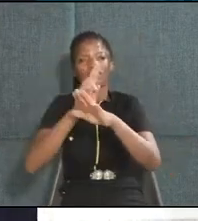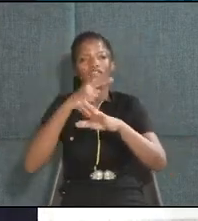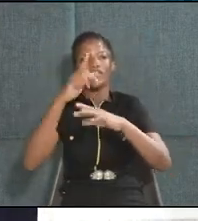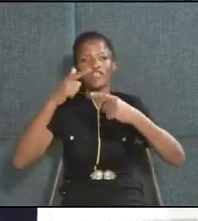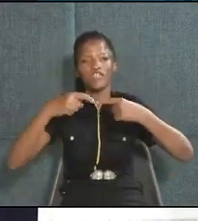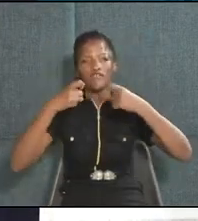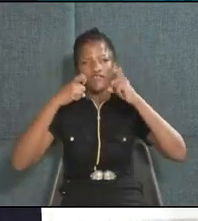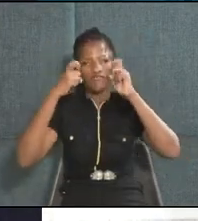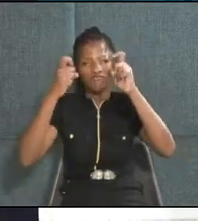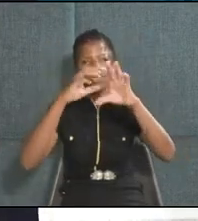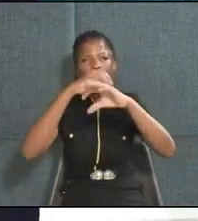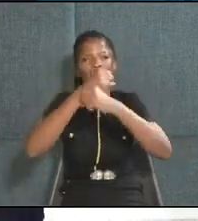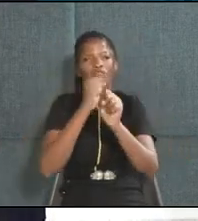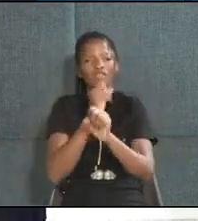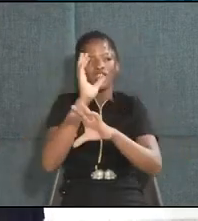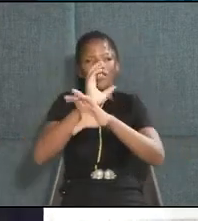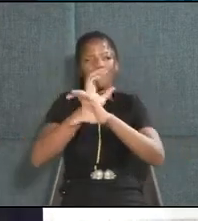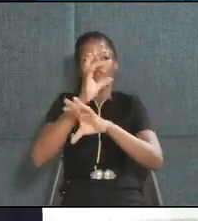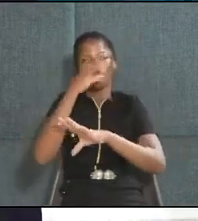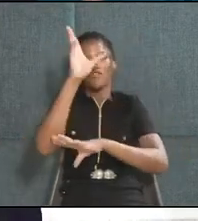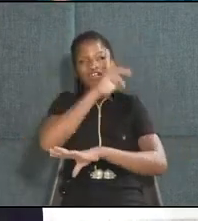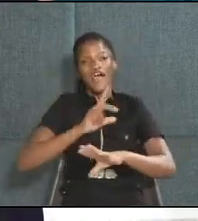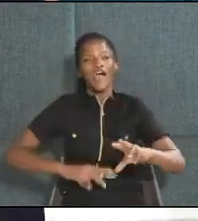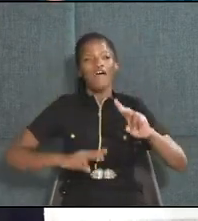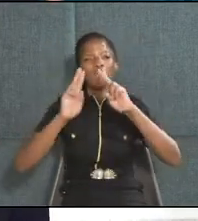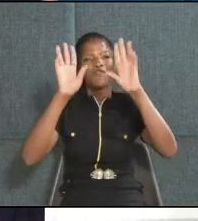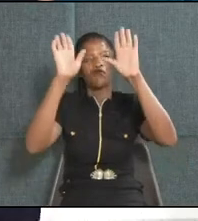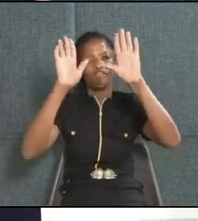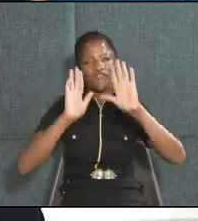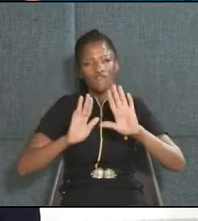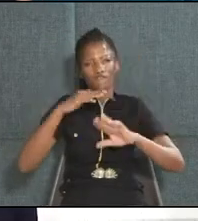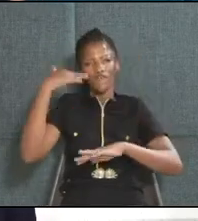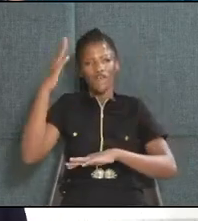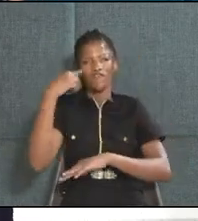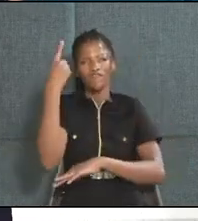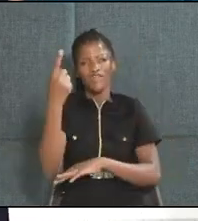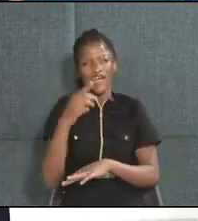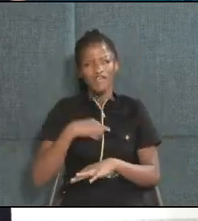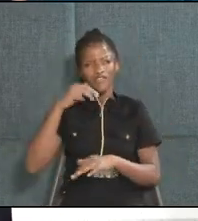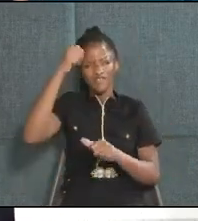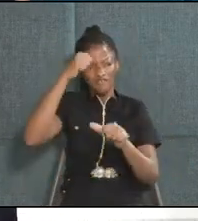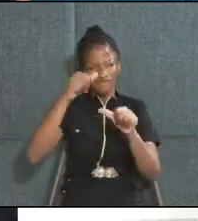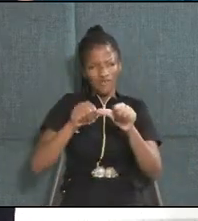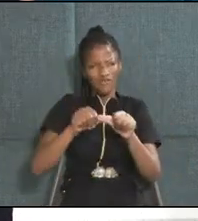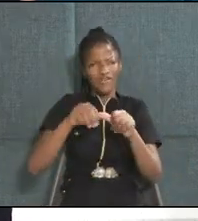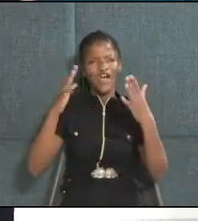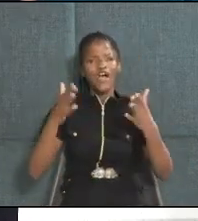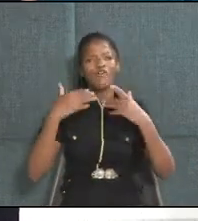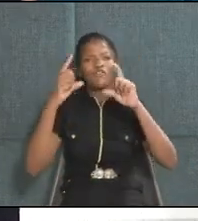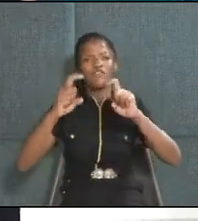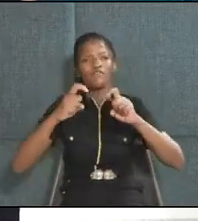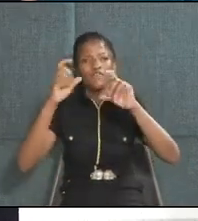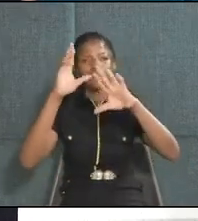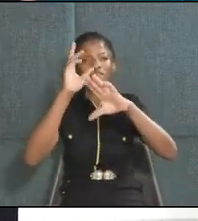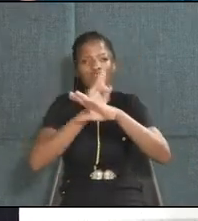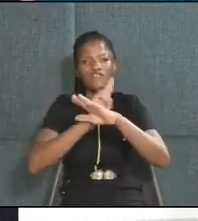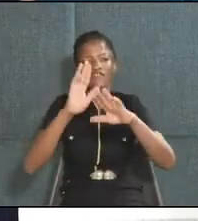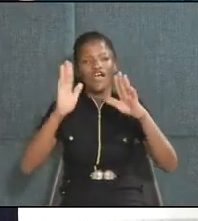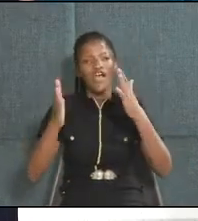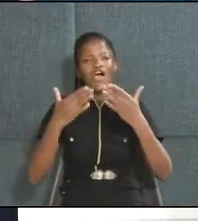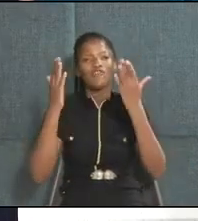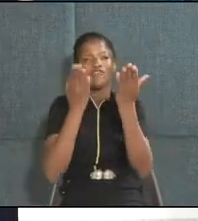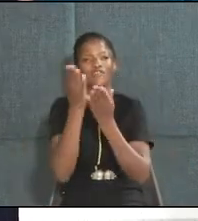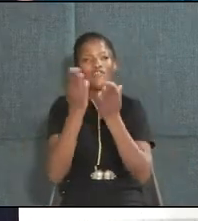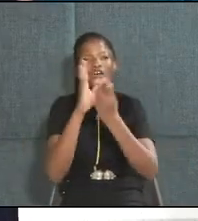to make the church of God a wonderful place for everyone. You know, I do recall them saying that when we use our gift to serve God, we may